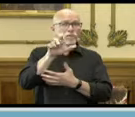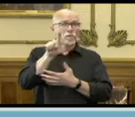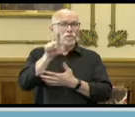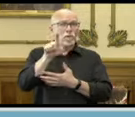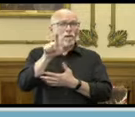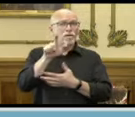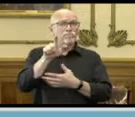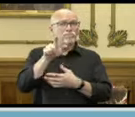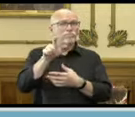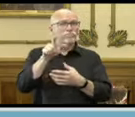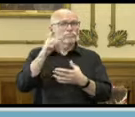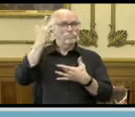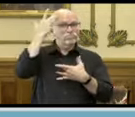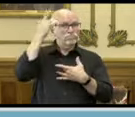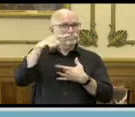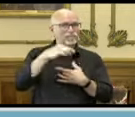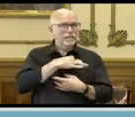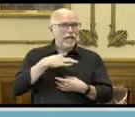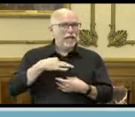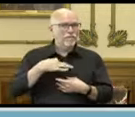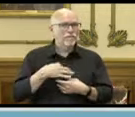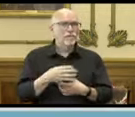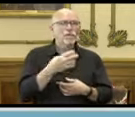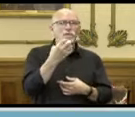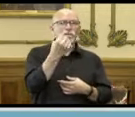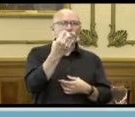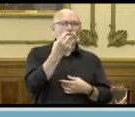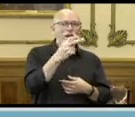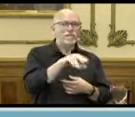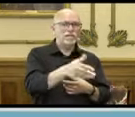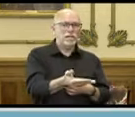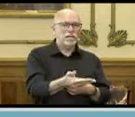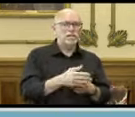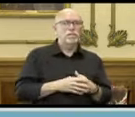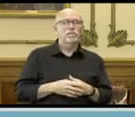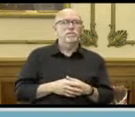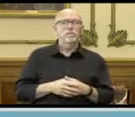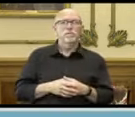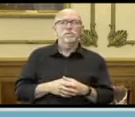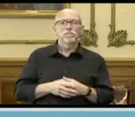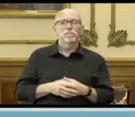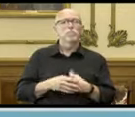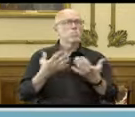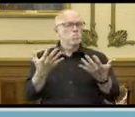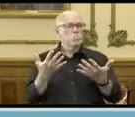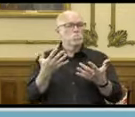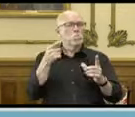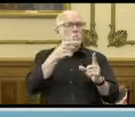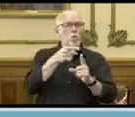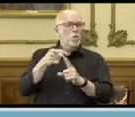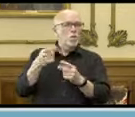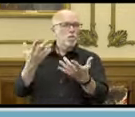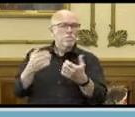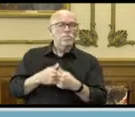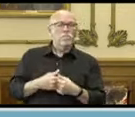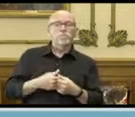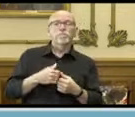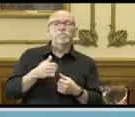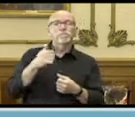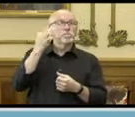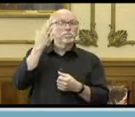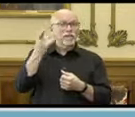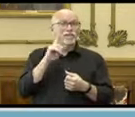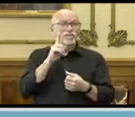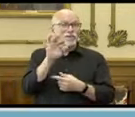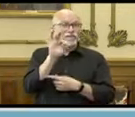2,521 infections in staff and 12 total deaths. Couple points to mention here. Because there are